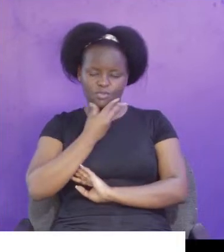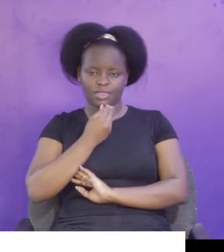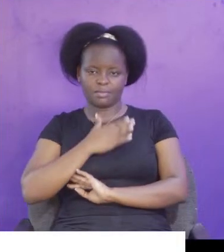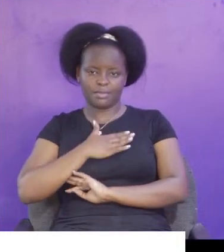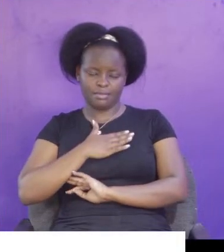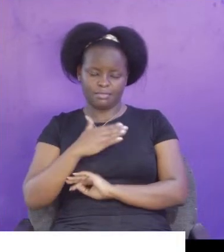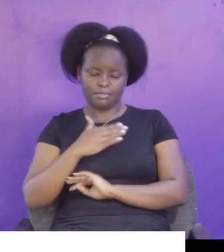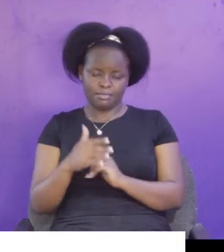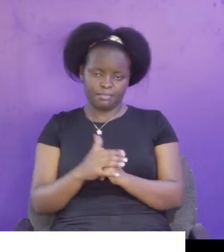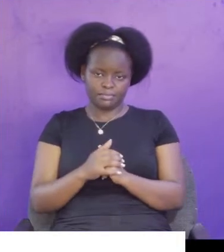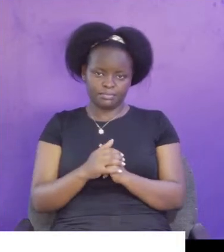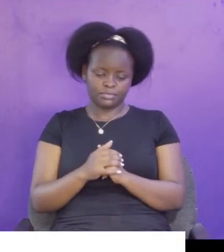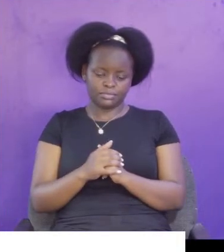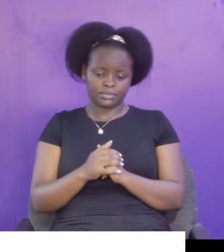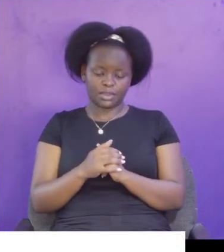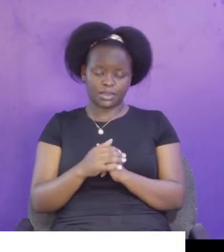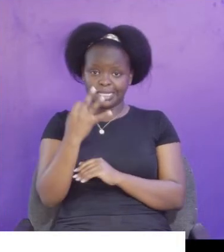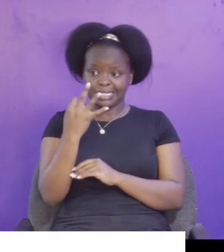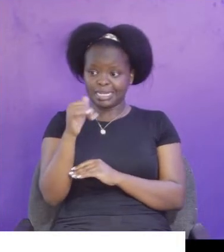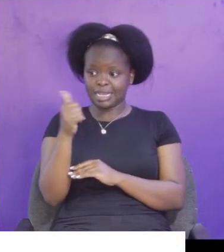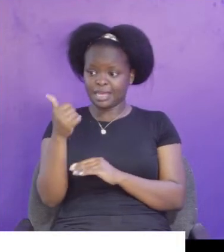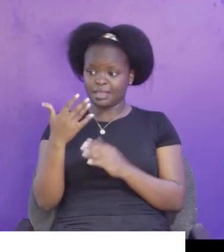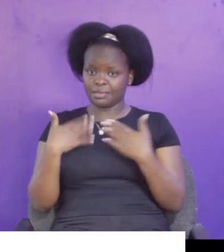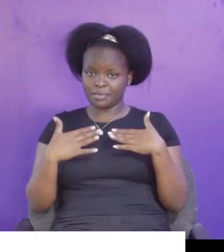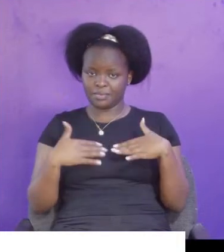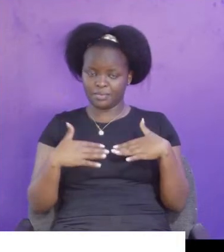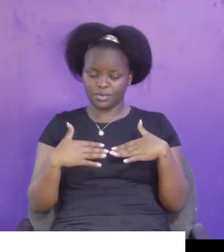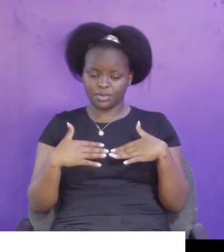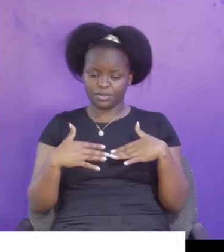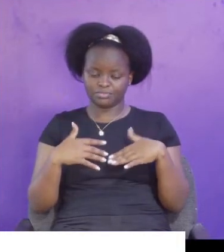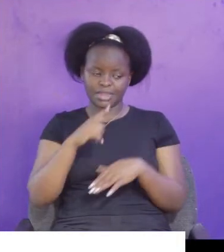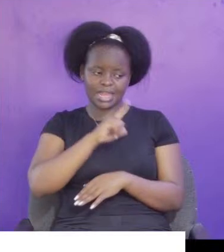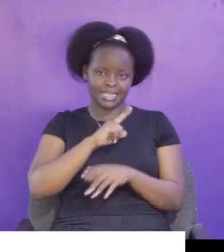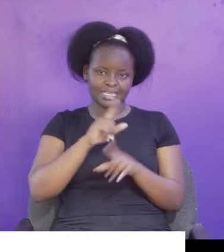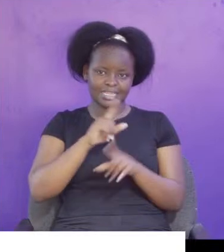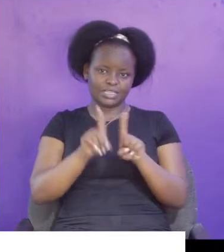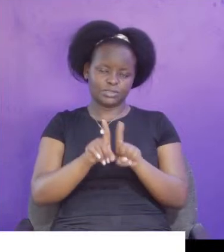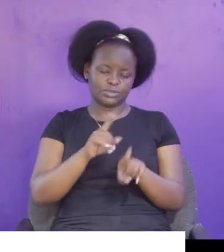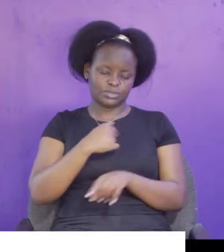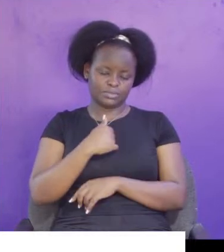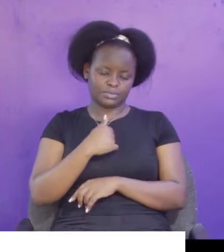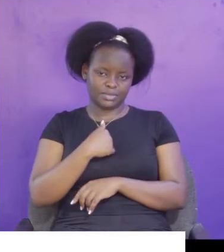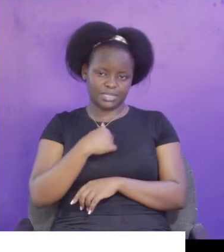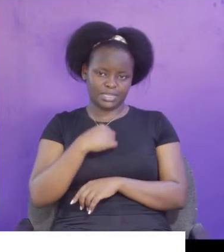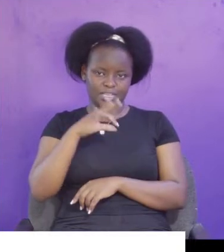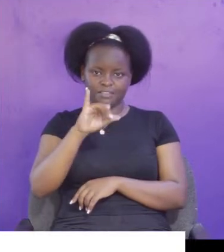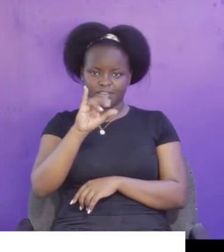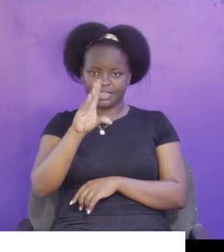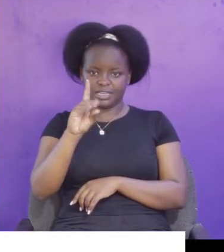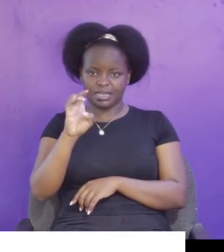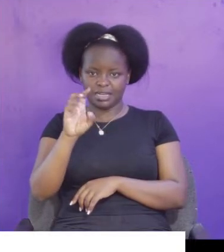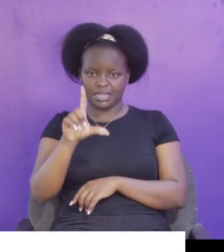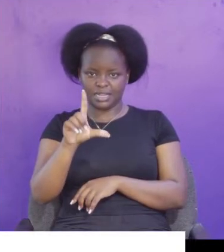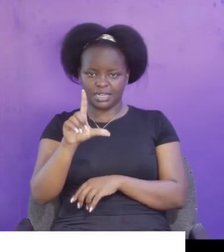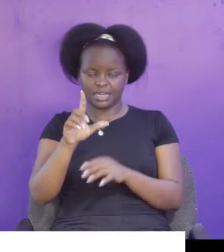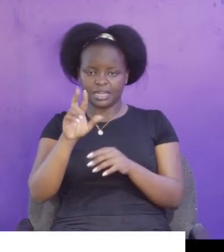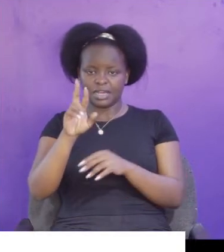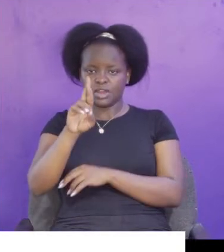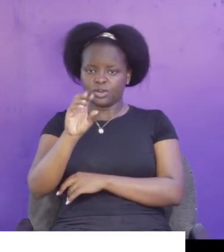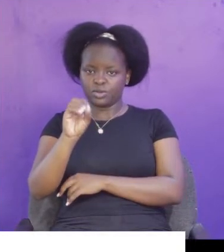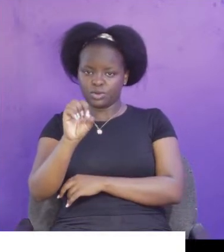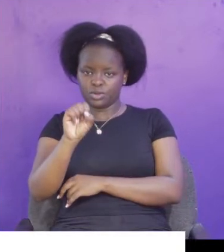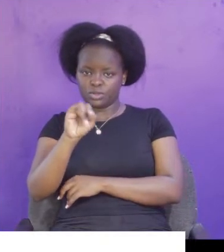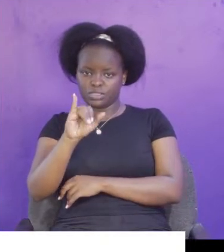Only 3 other human beings were as lucky as me: Fidel, Rosie, and Junior.